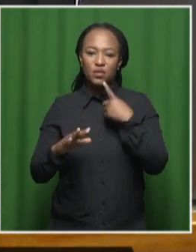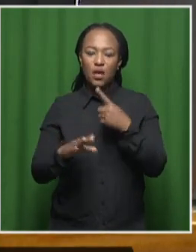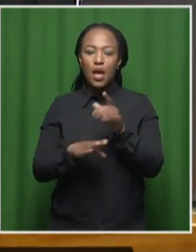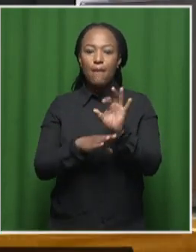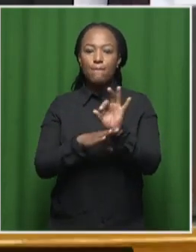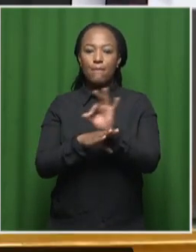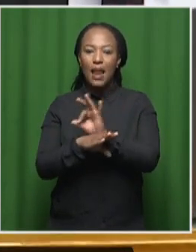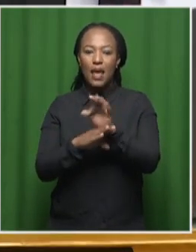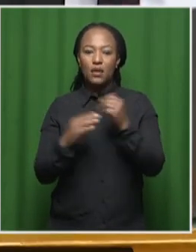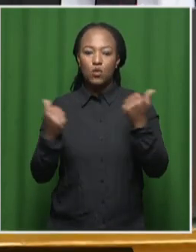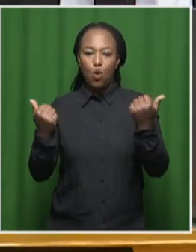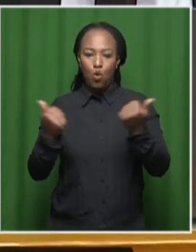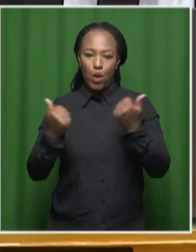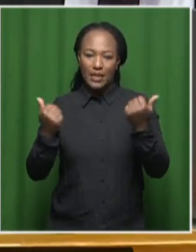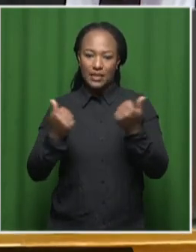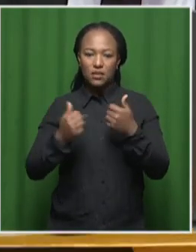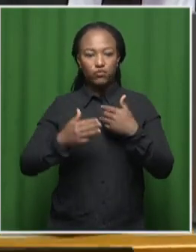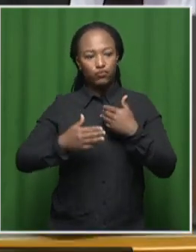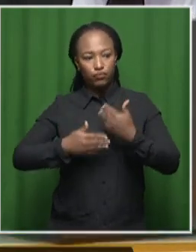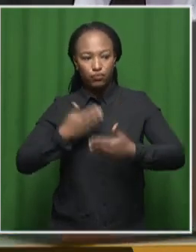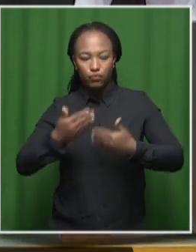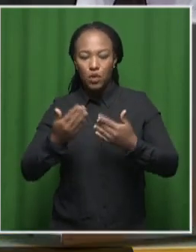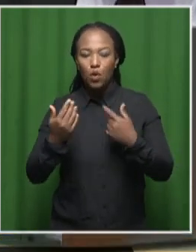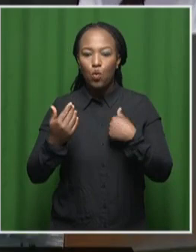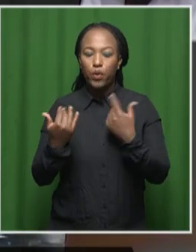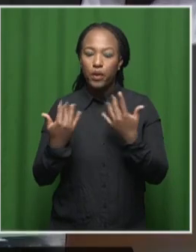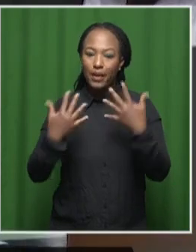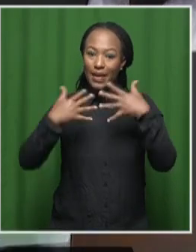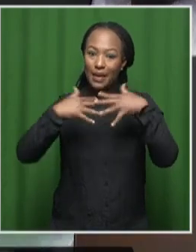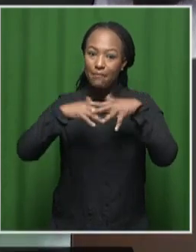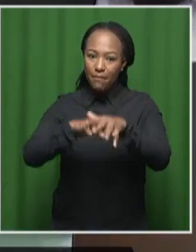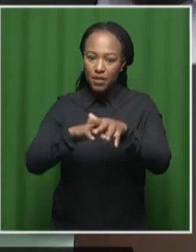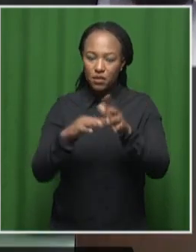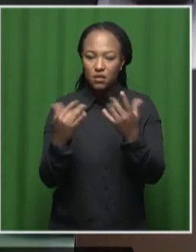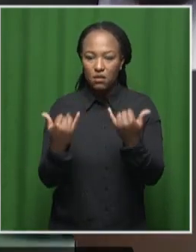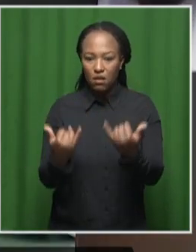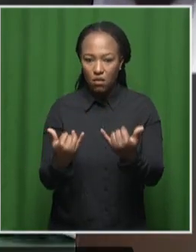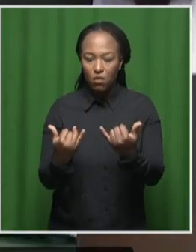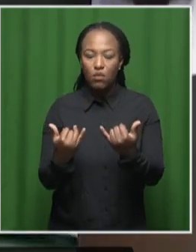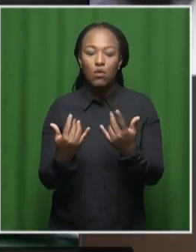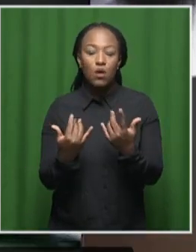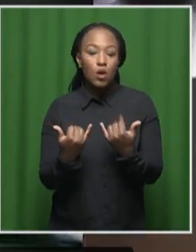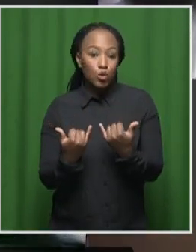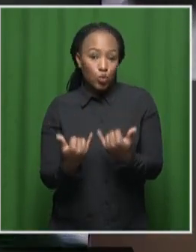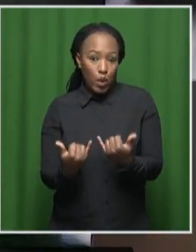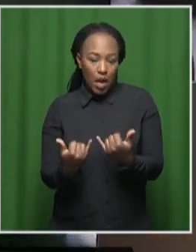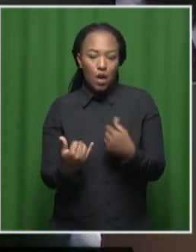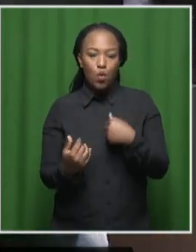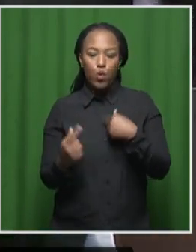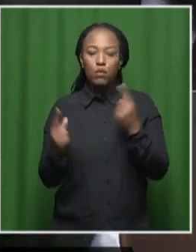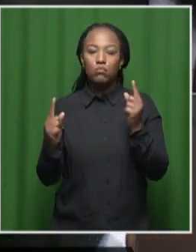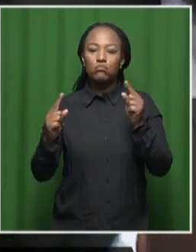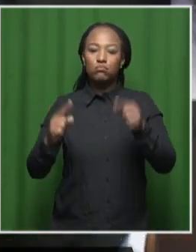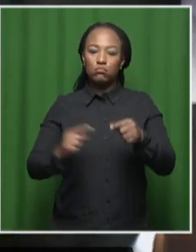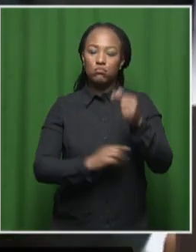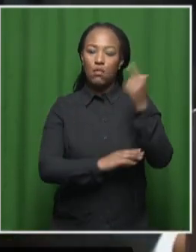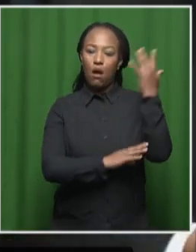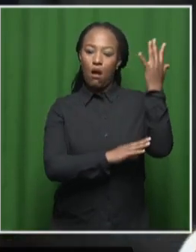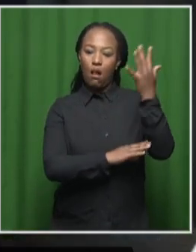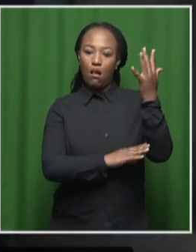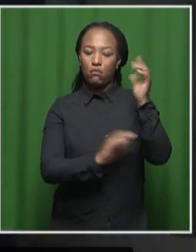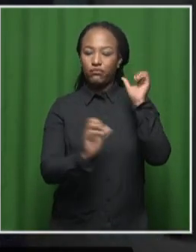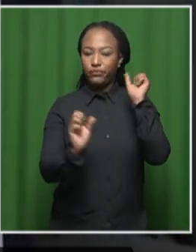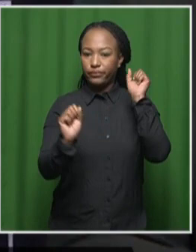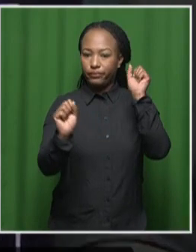in motion. We are on implementation mode. So we are really just today coming in to say that one of